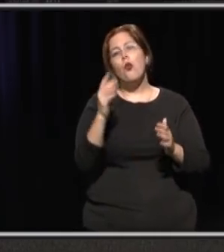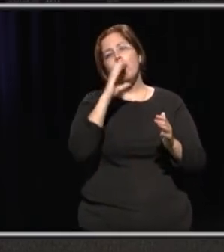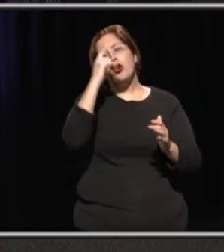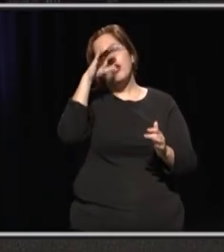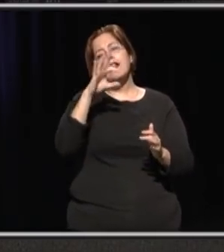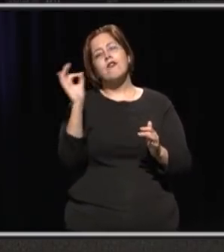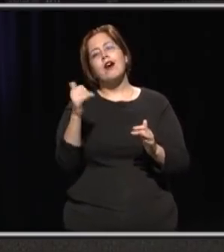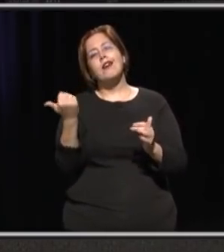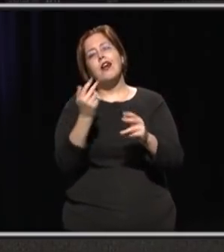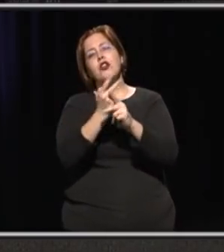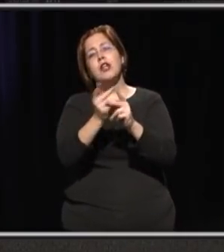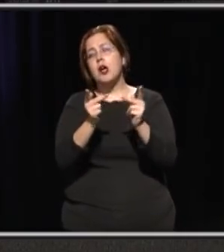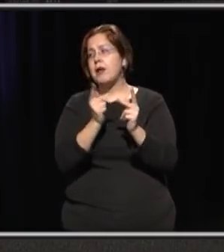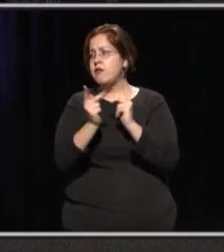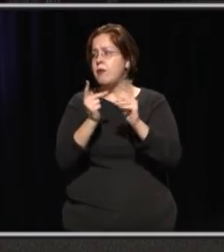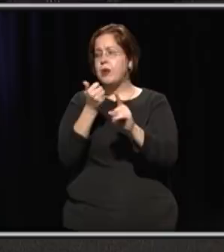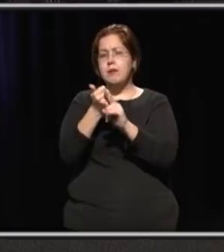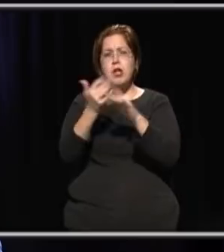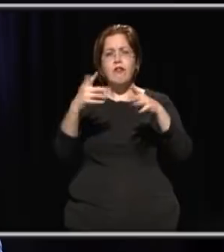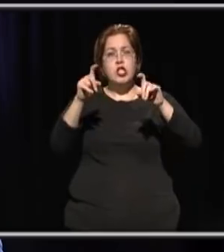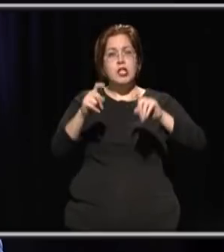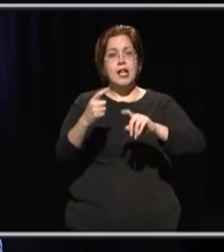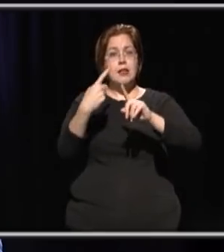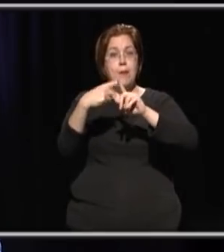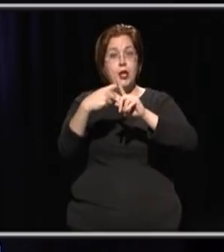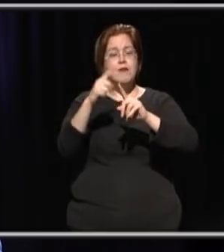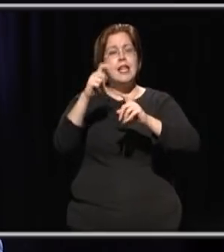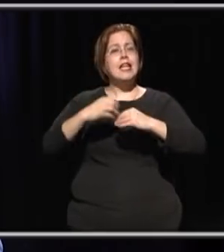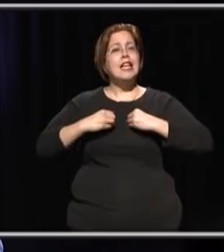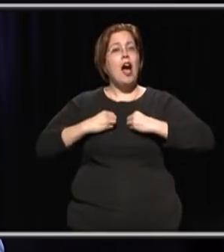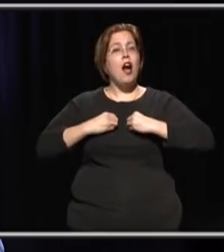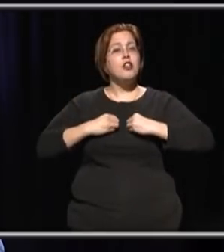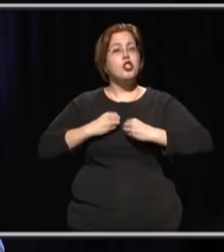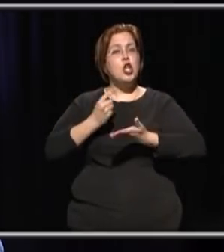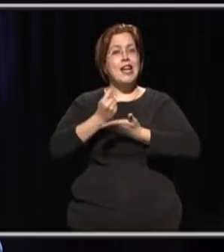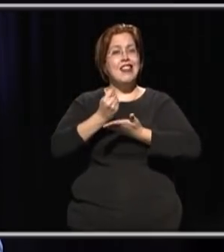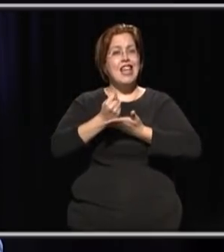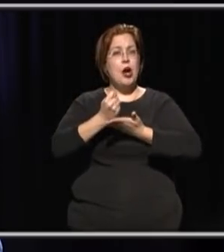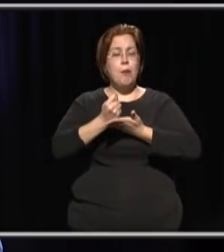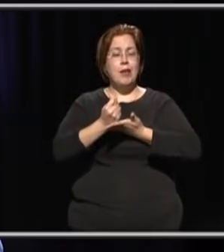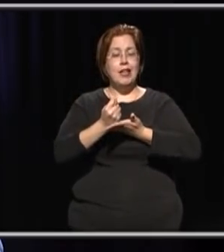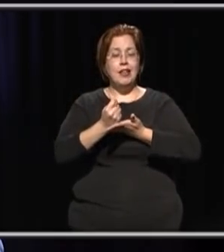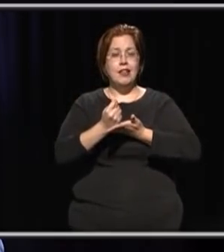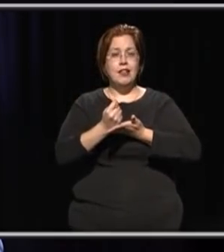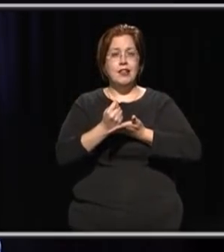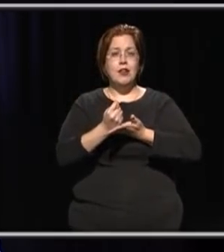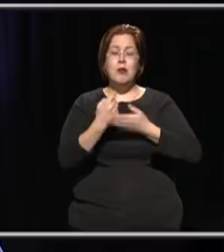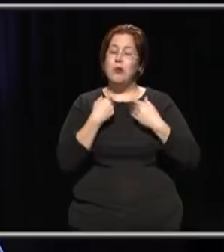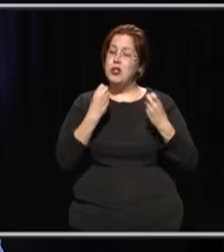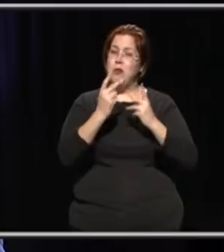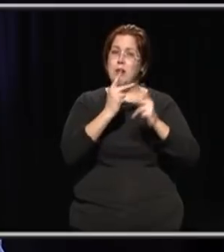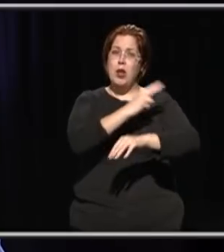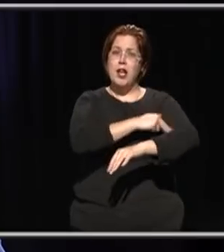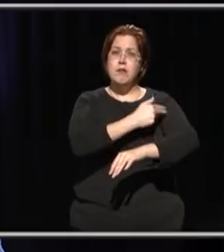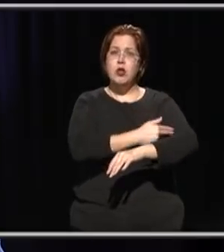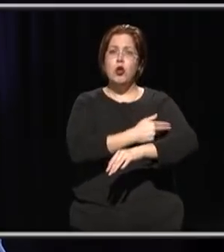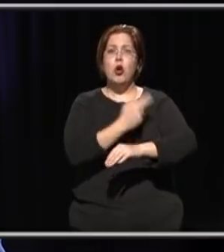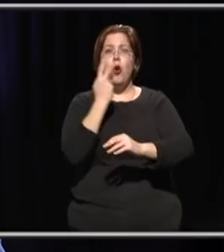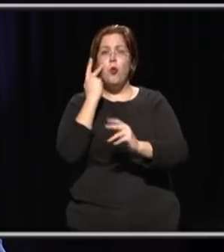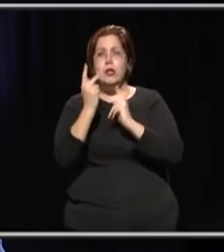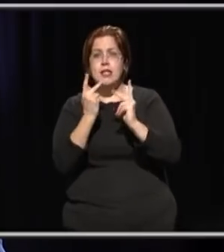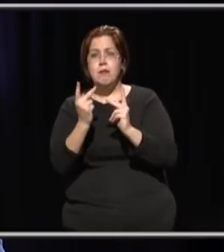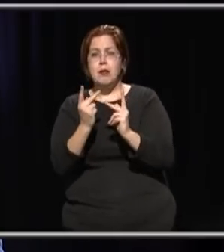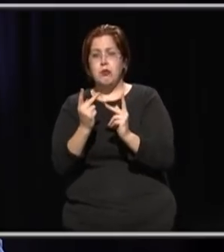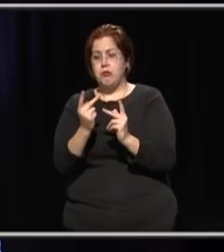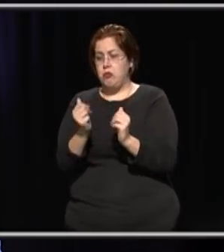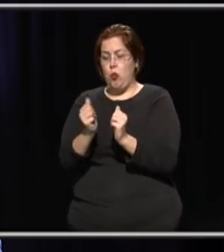sites for people that are positive but need oxygen therapy, but may not need hospitalization. So we're sending people home with